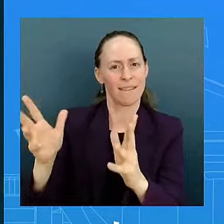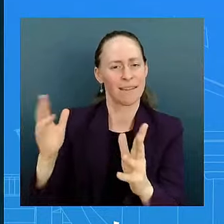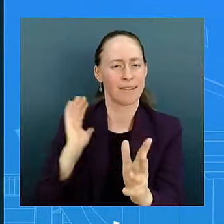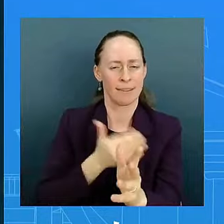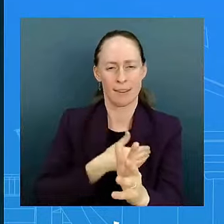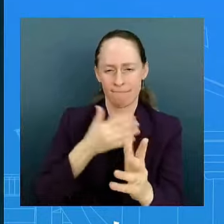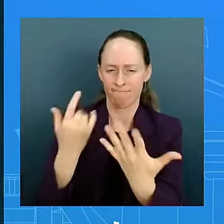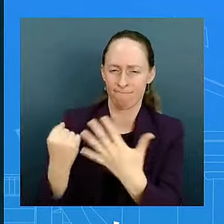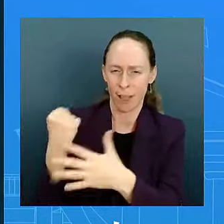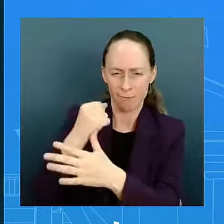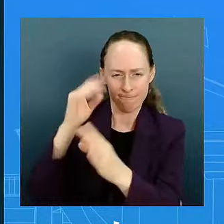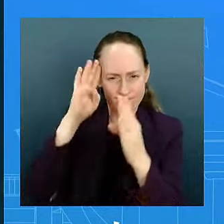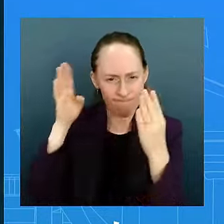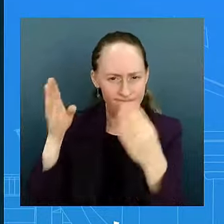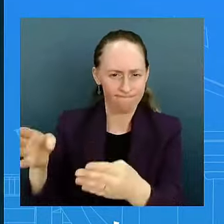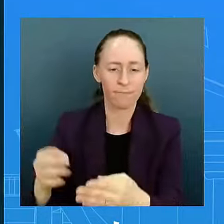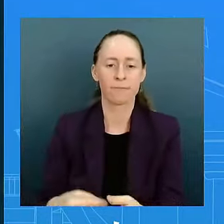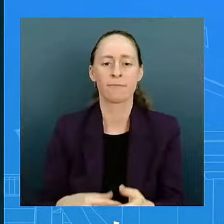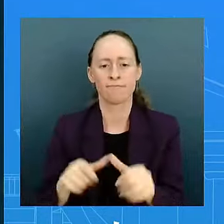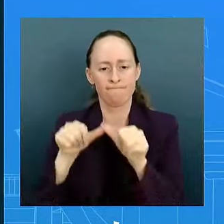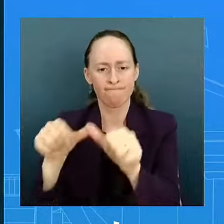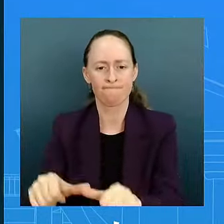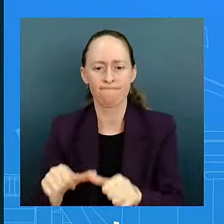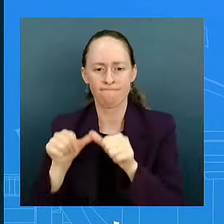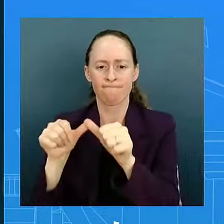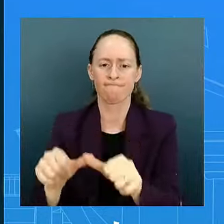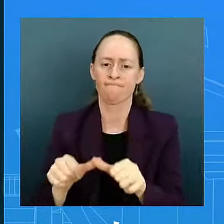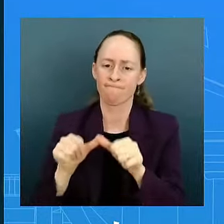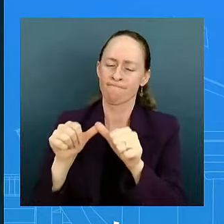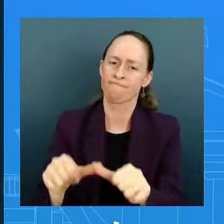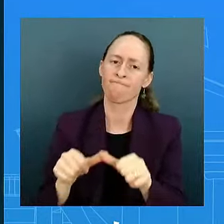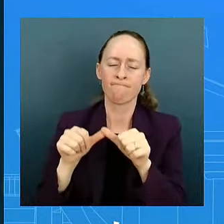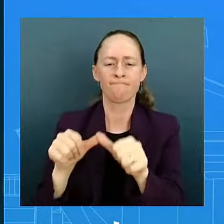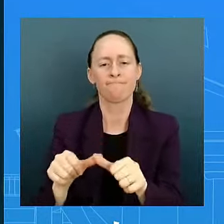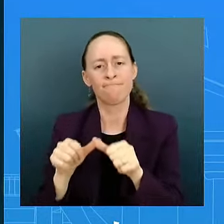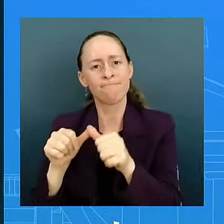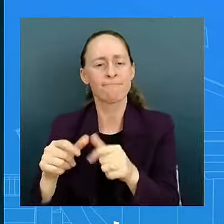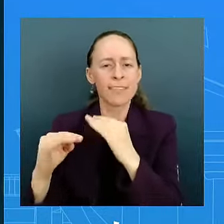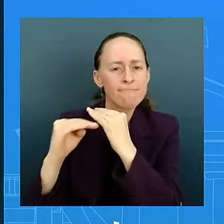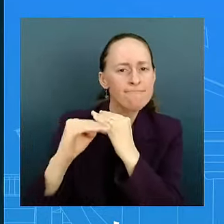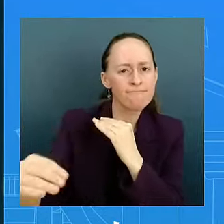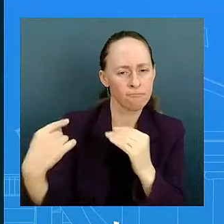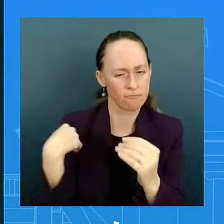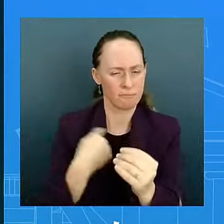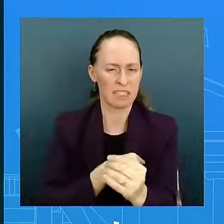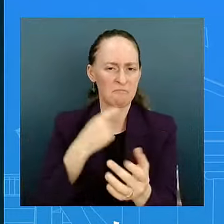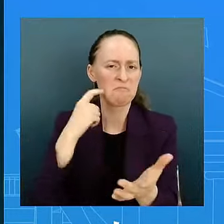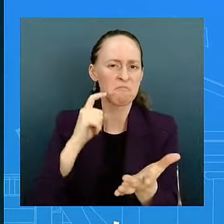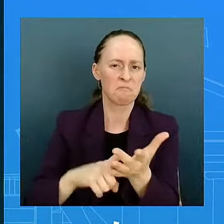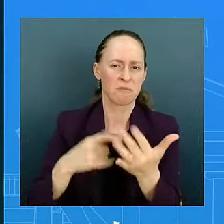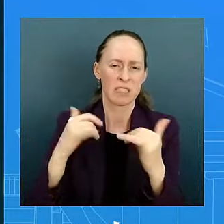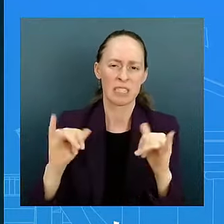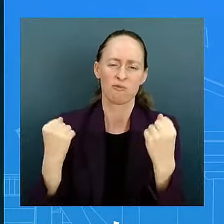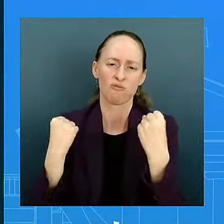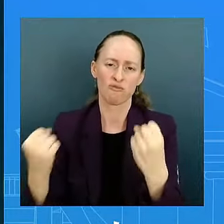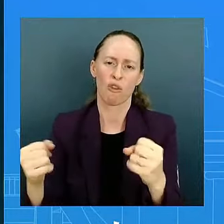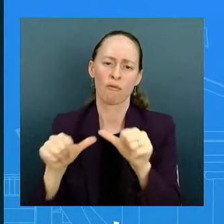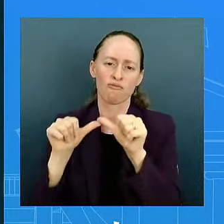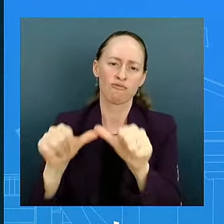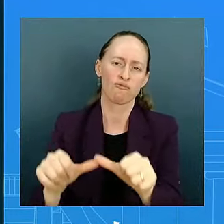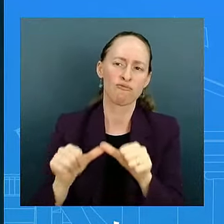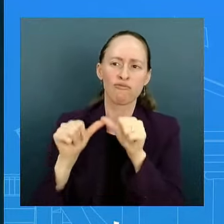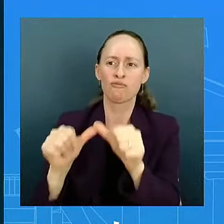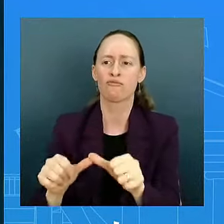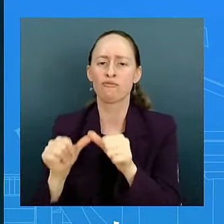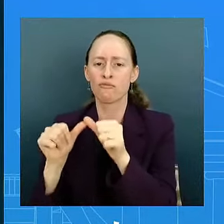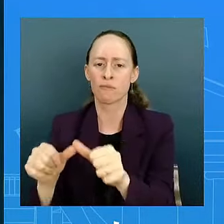believe that we are indeed in a steady and stable growth, as we've been talking about, and the economic team is going to continue to monitor